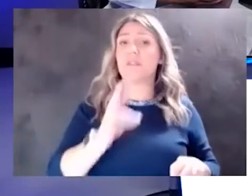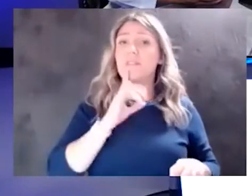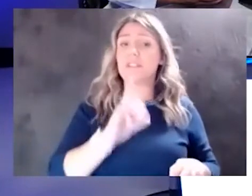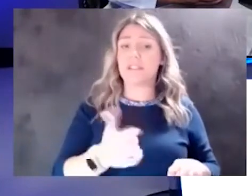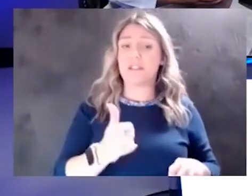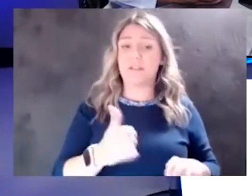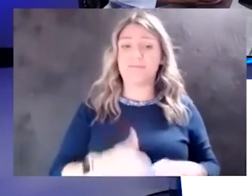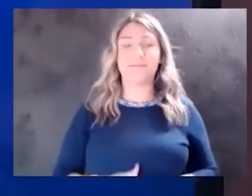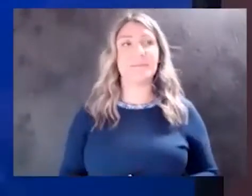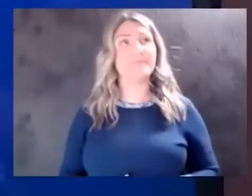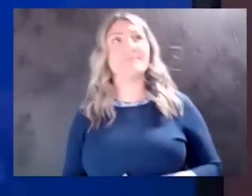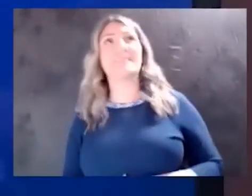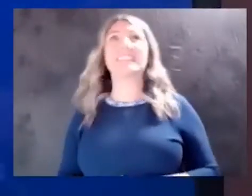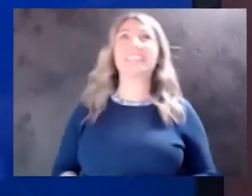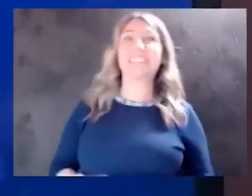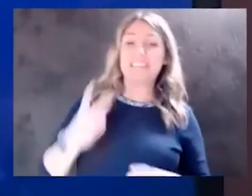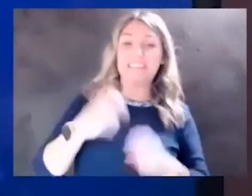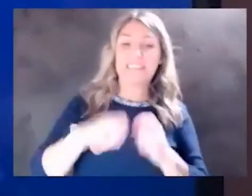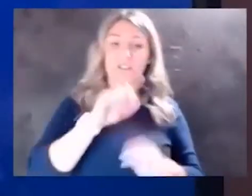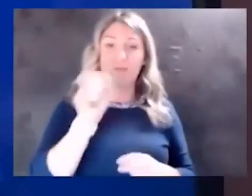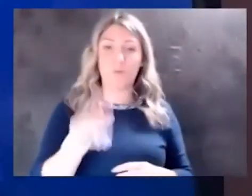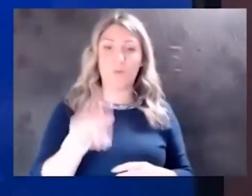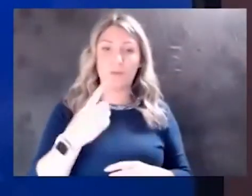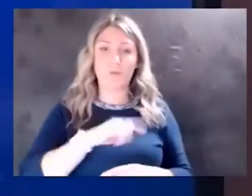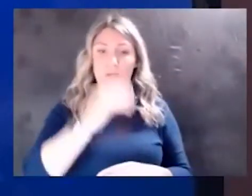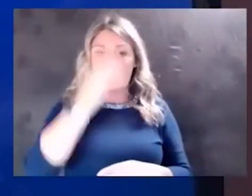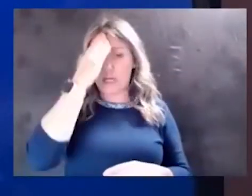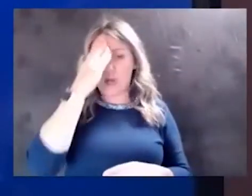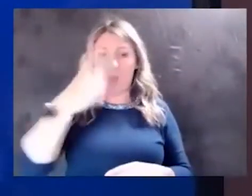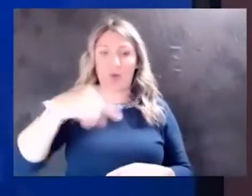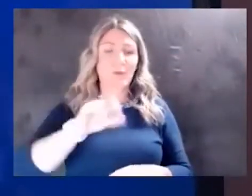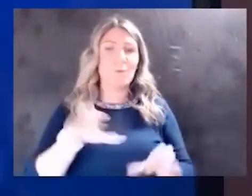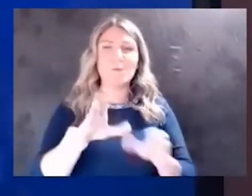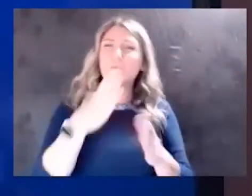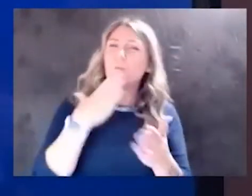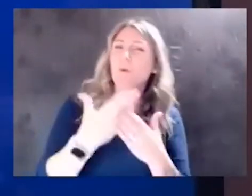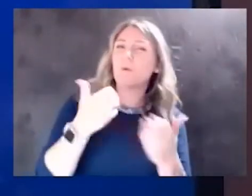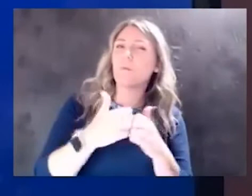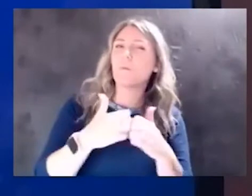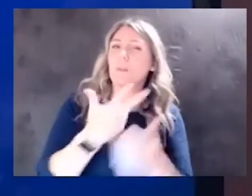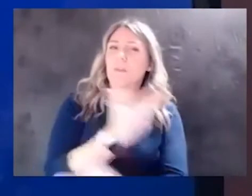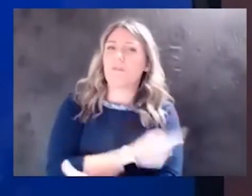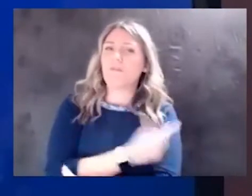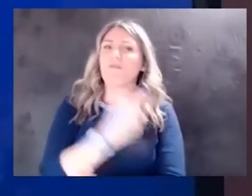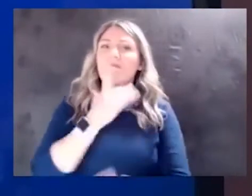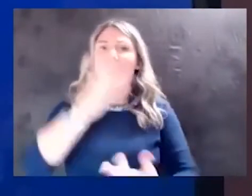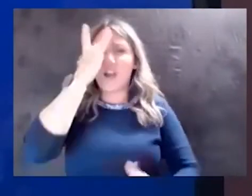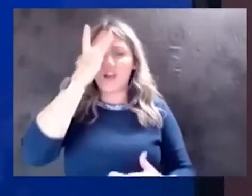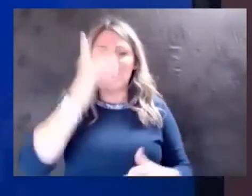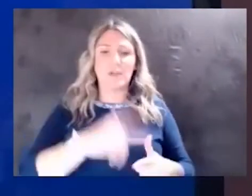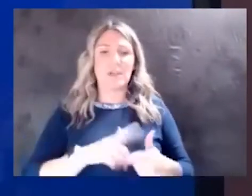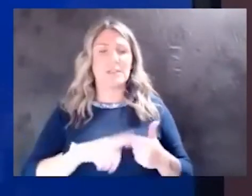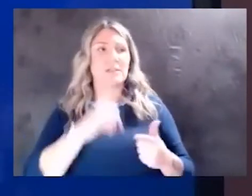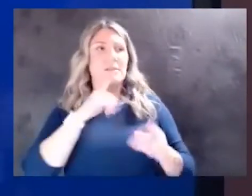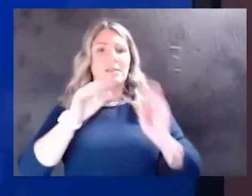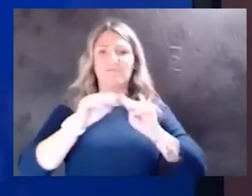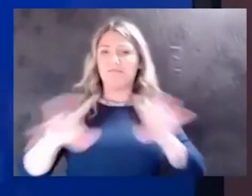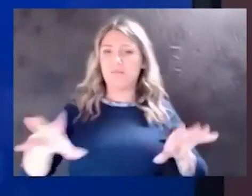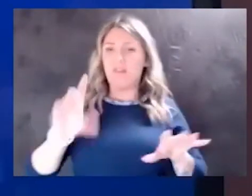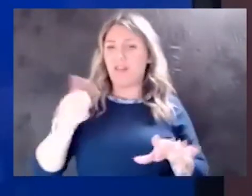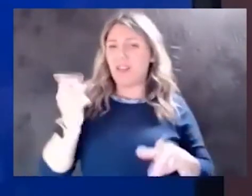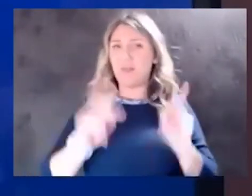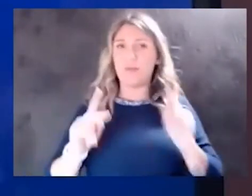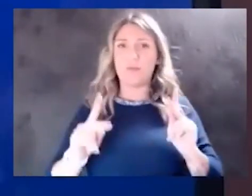trickier question. We know that young kids tend to do pretty well with the virus. They can still shed it and spread it to somebody else. And the